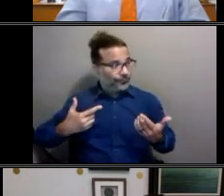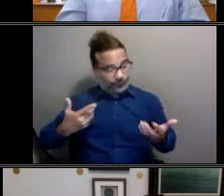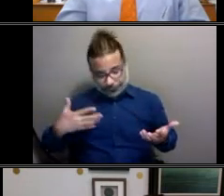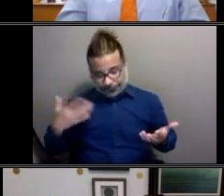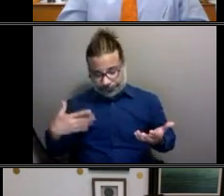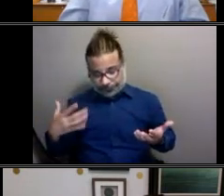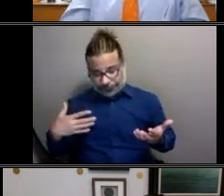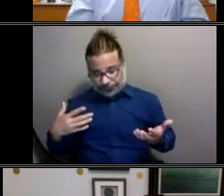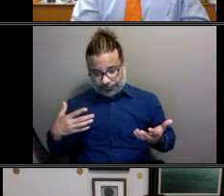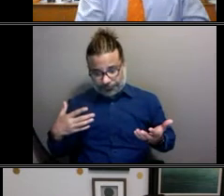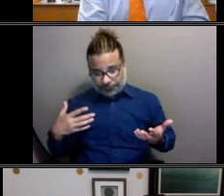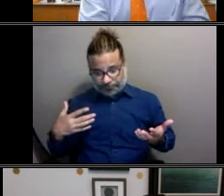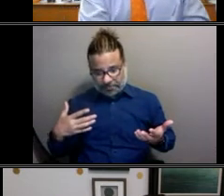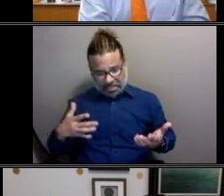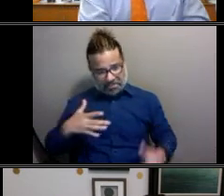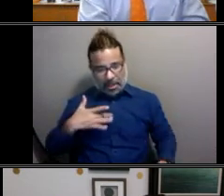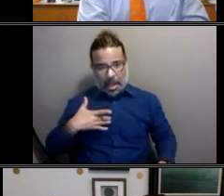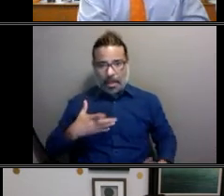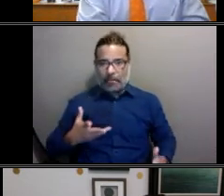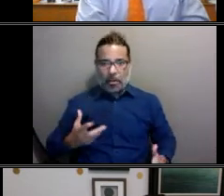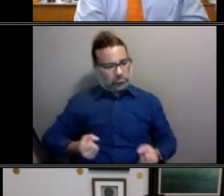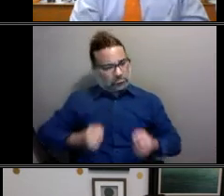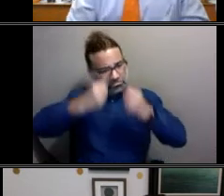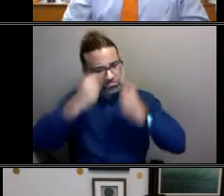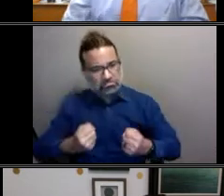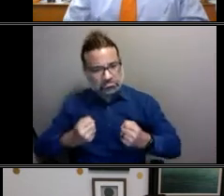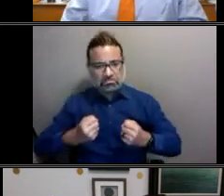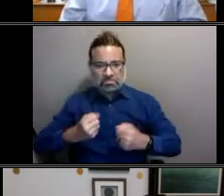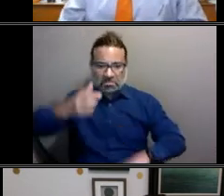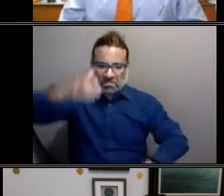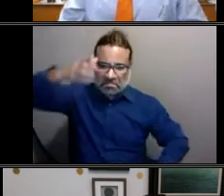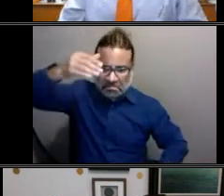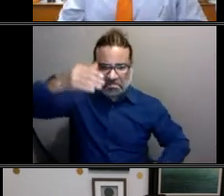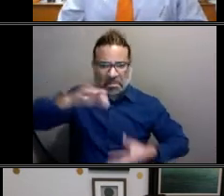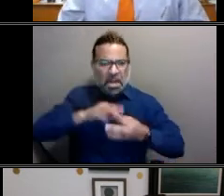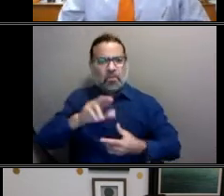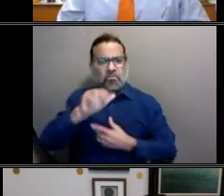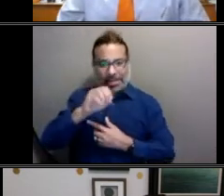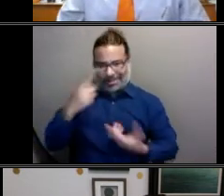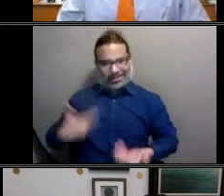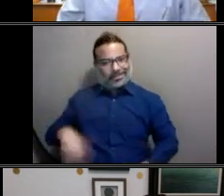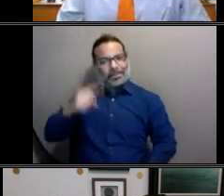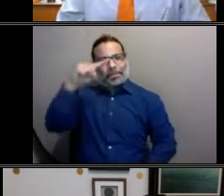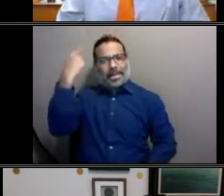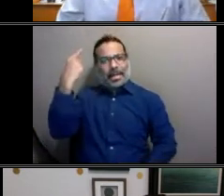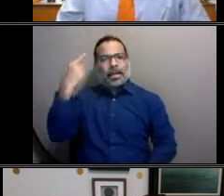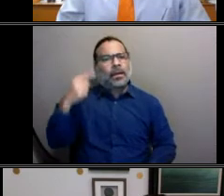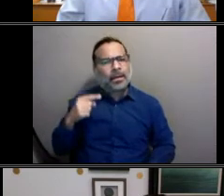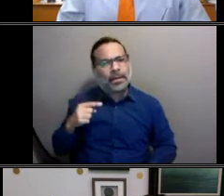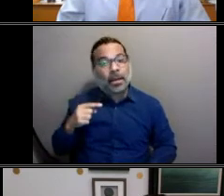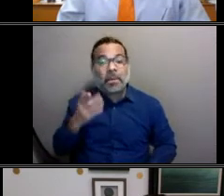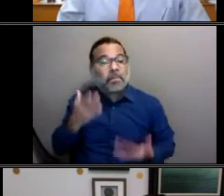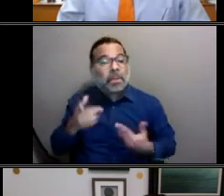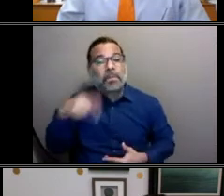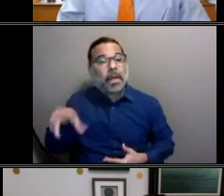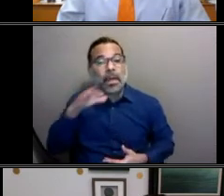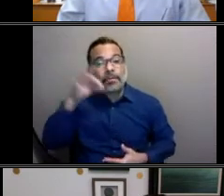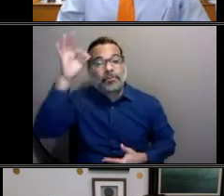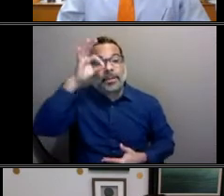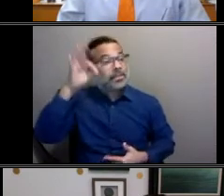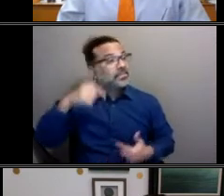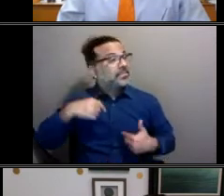to take a strong stand on matters of race as an African American. But what they might not expect is for me to take